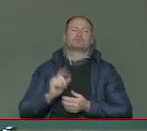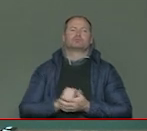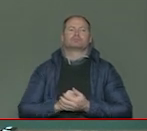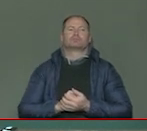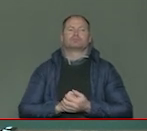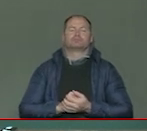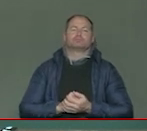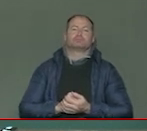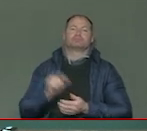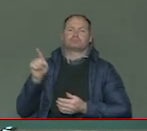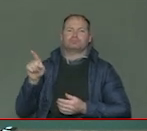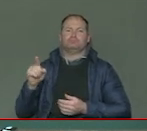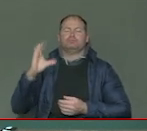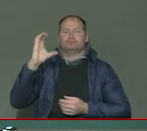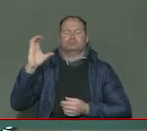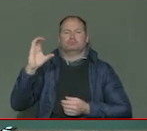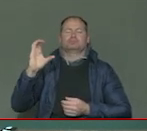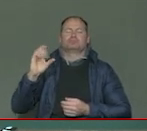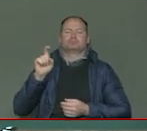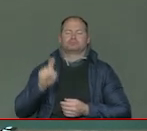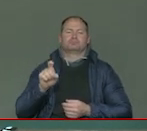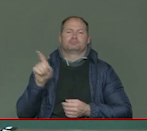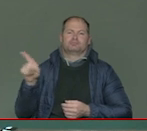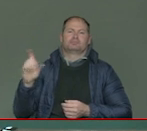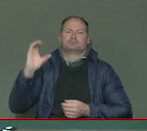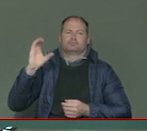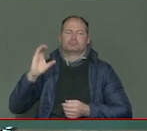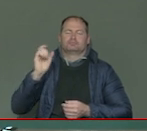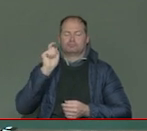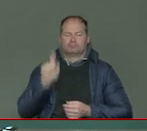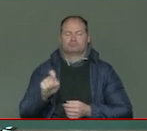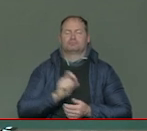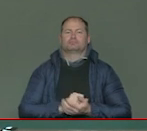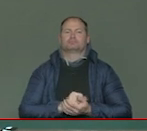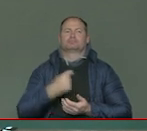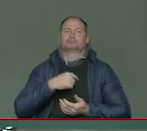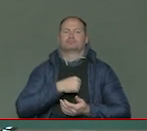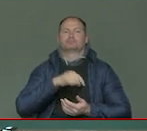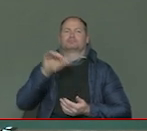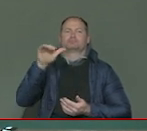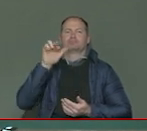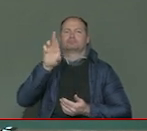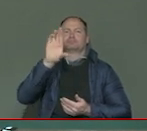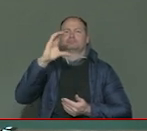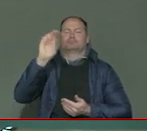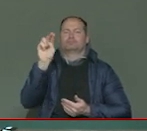They must credit it. All right, so we will say credit